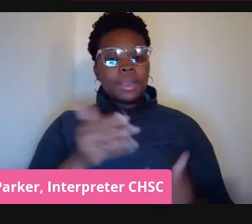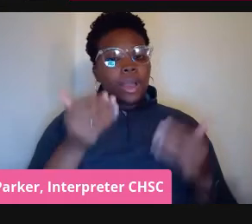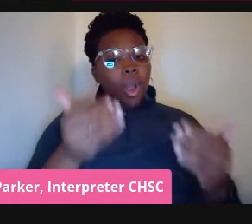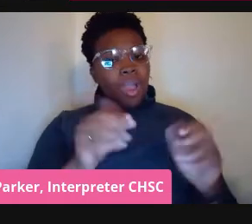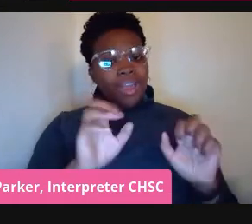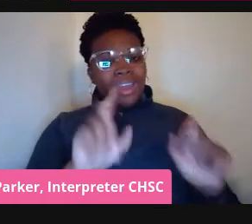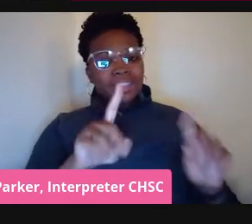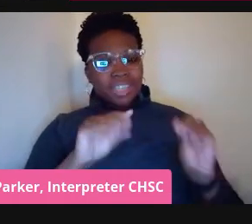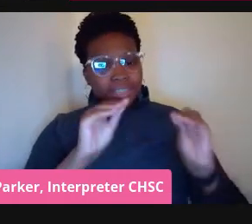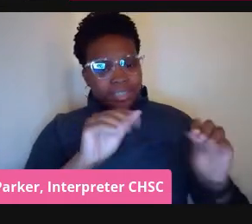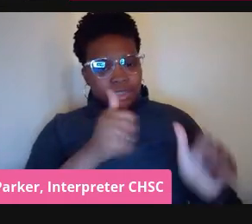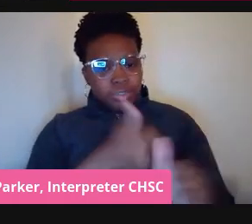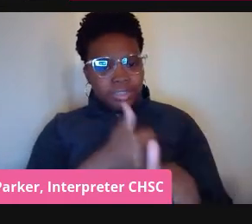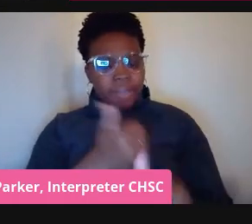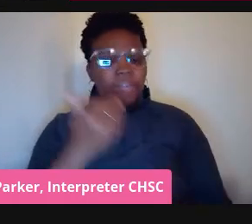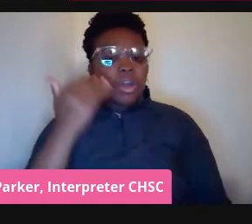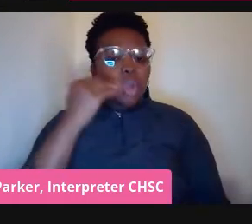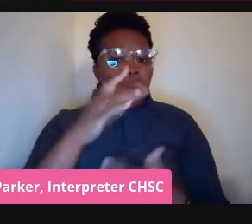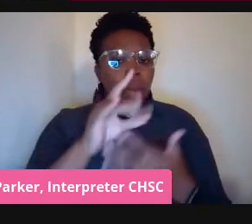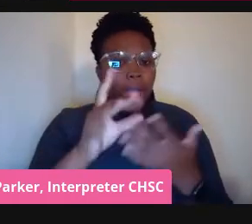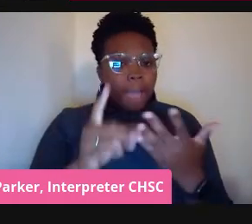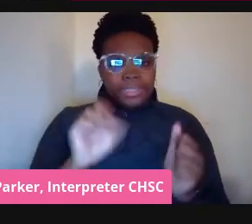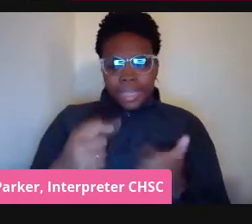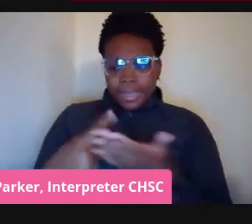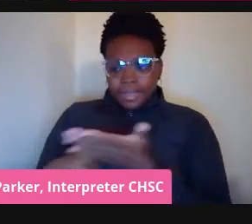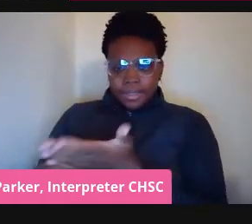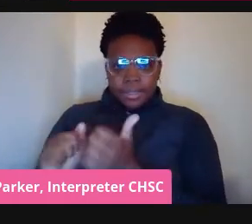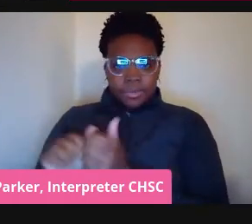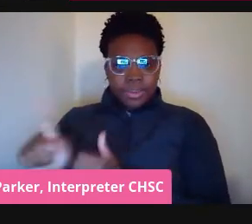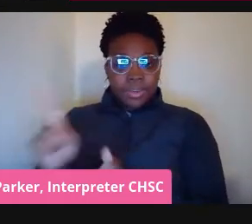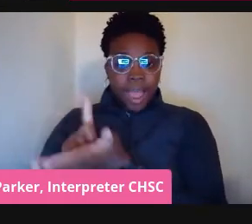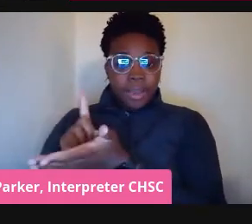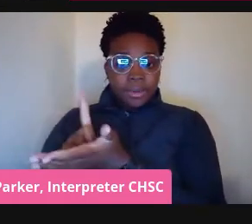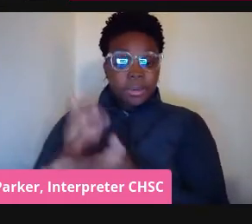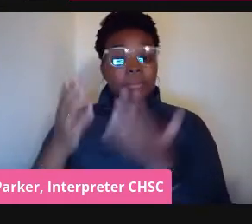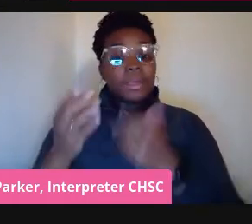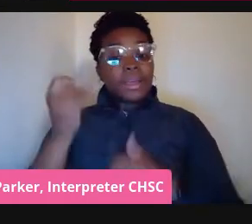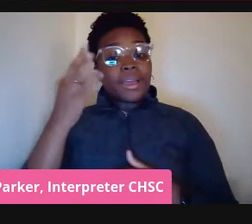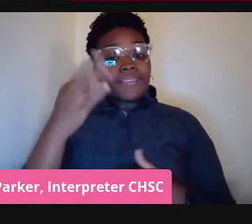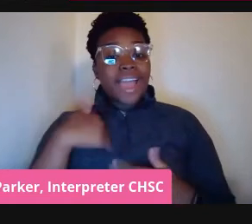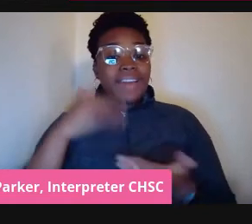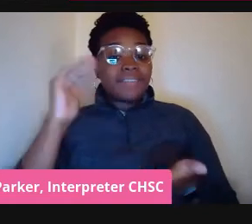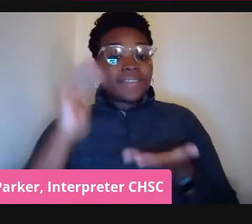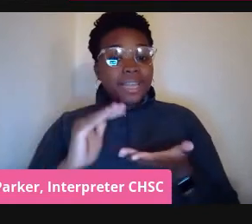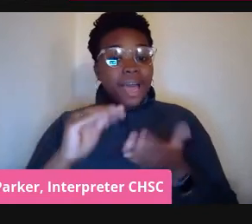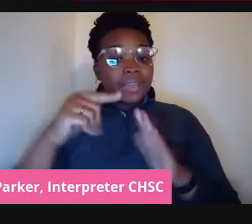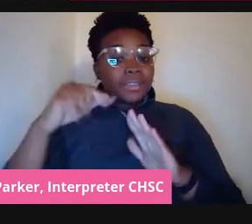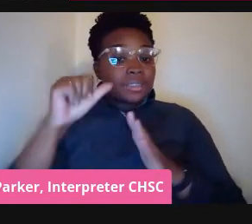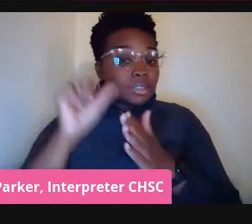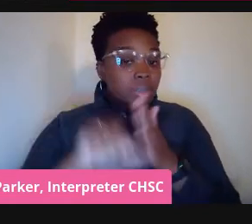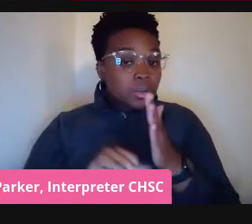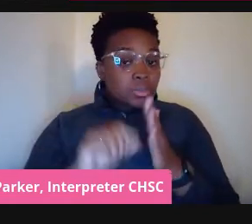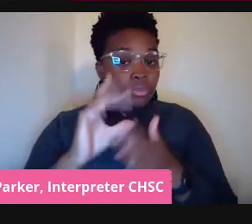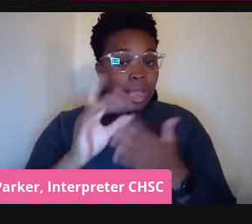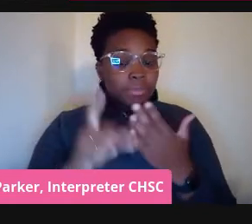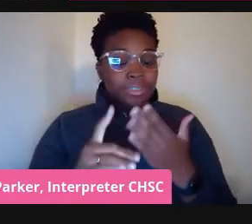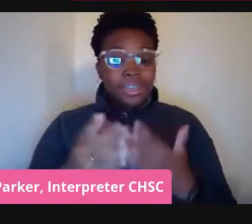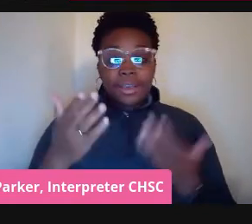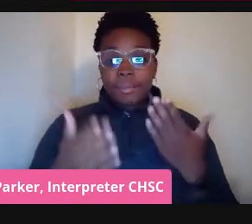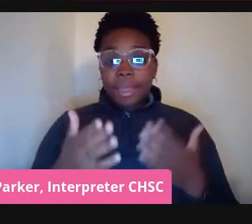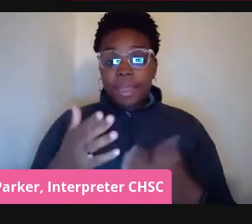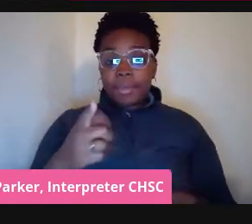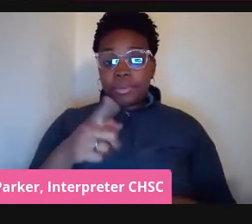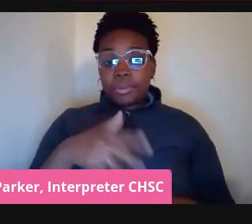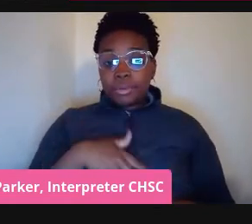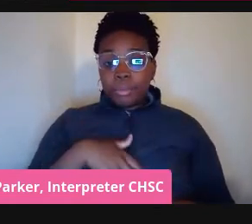know what options they can talk to their physician about. Because maybe if they had the less invasive option, your fertility might not be as